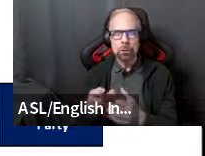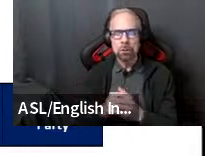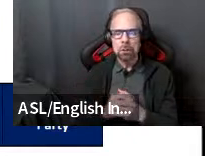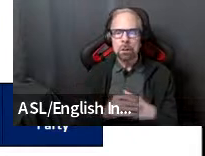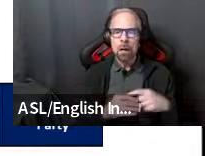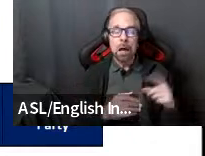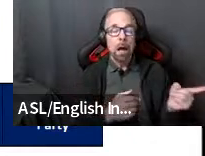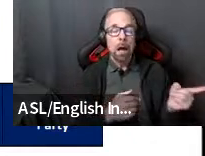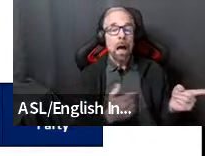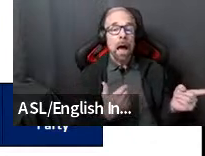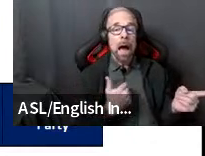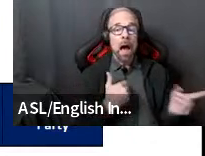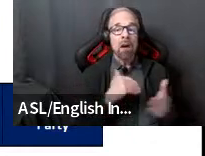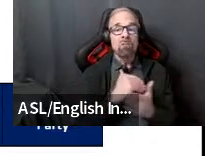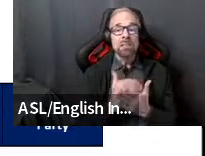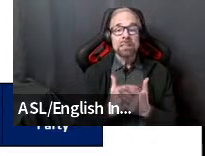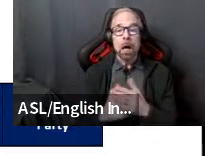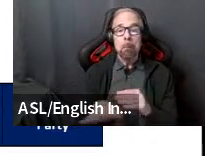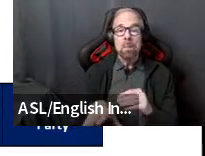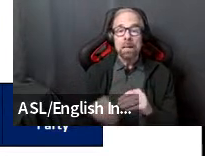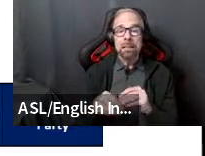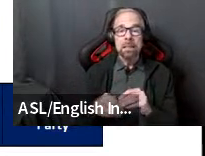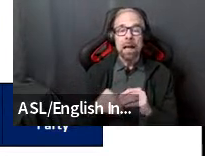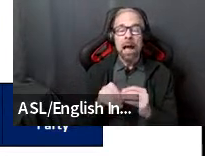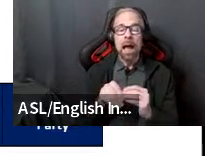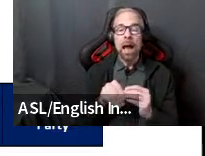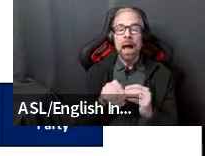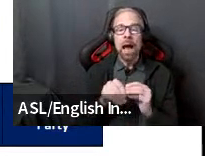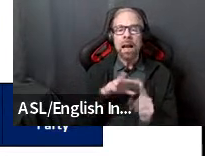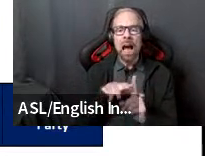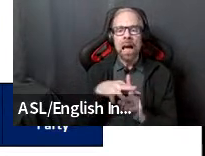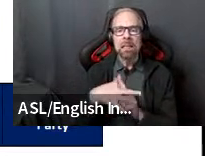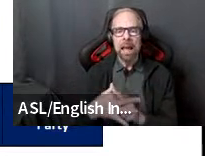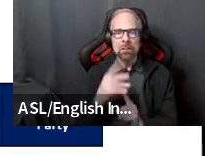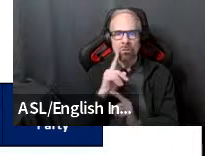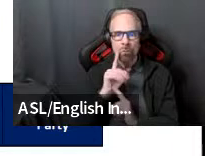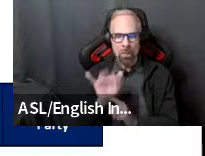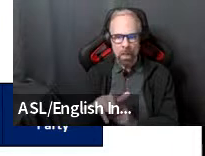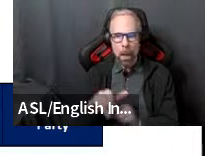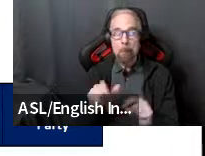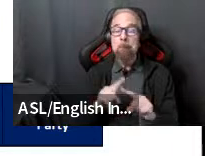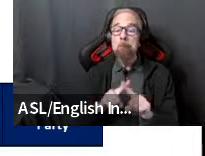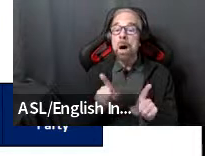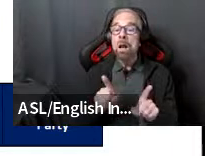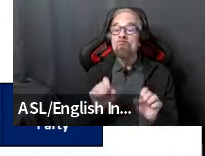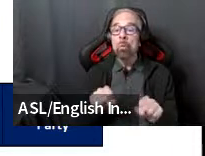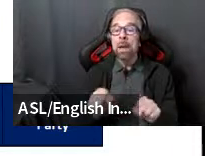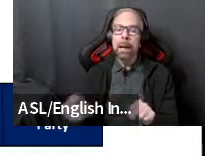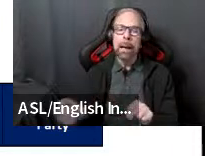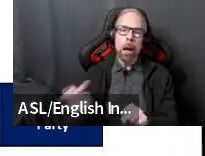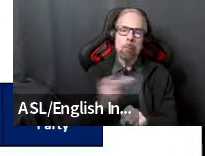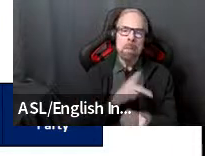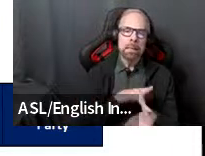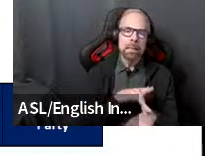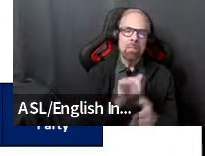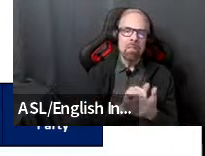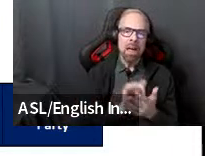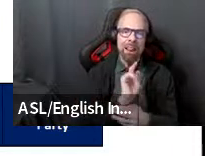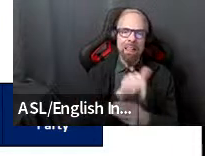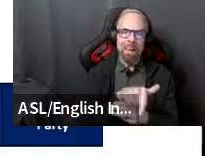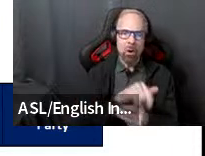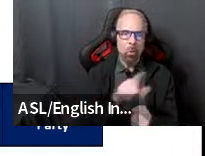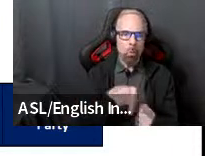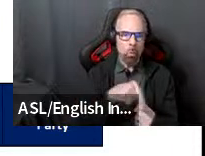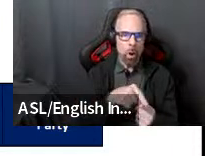I do have some additional context for that one, but I think if we could please come back to that when we go to that